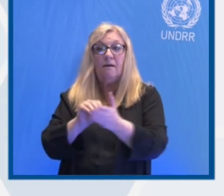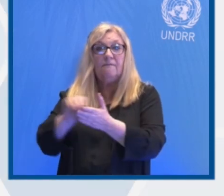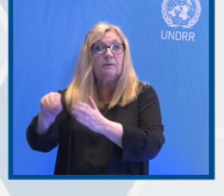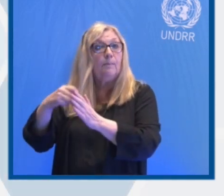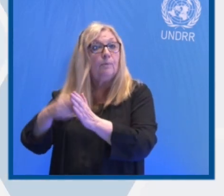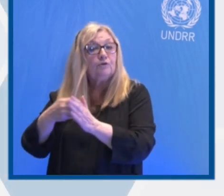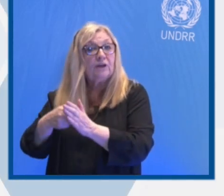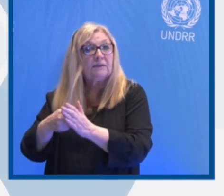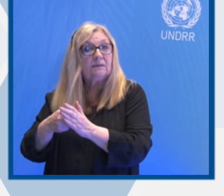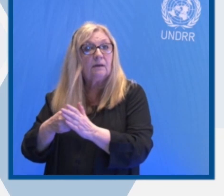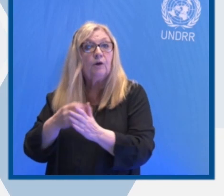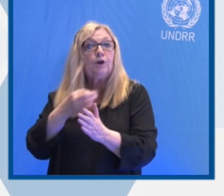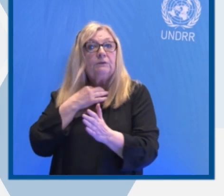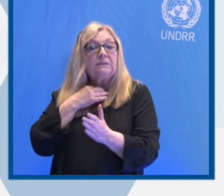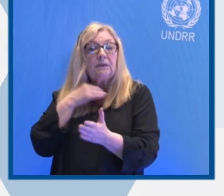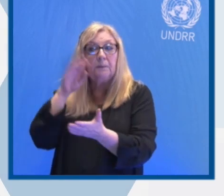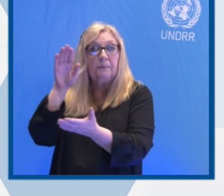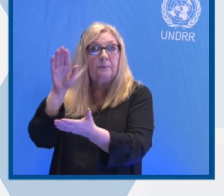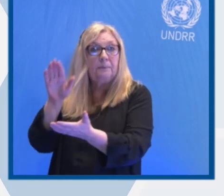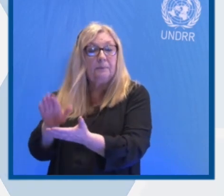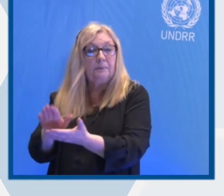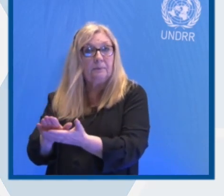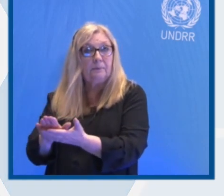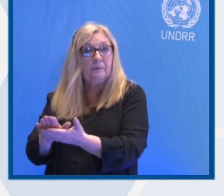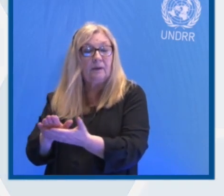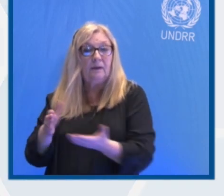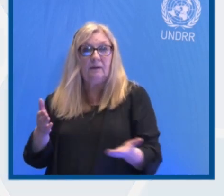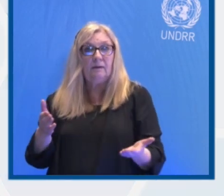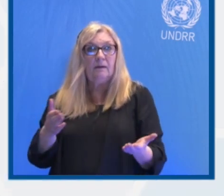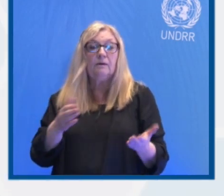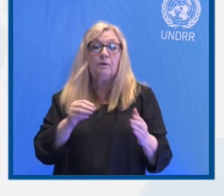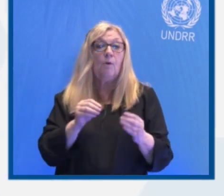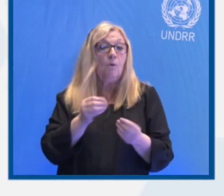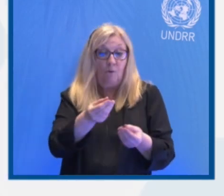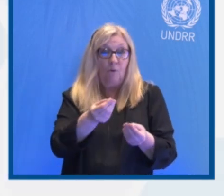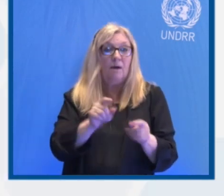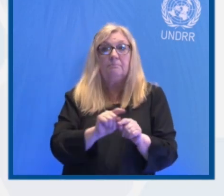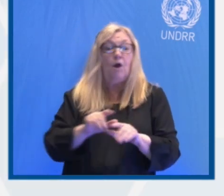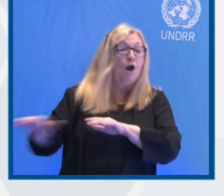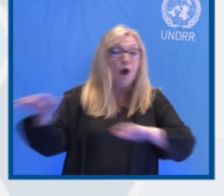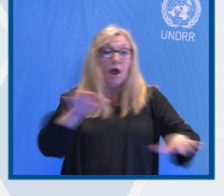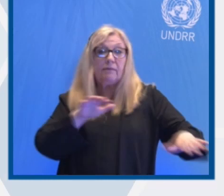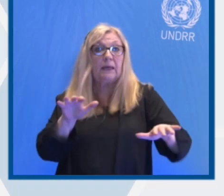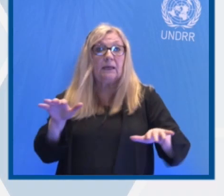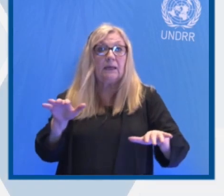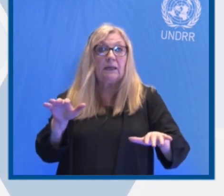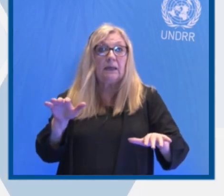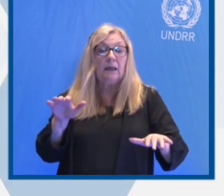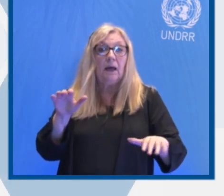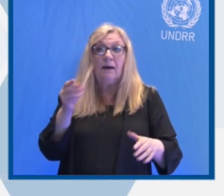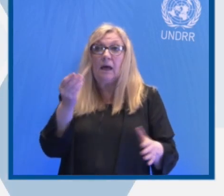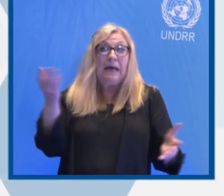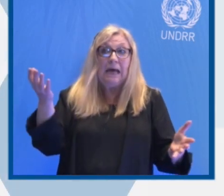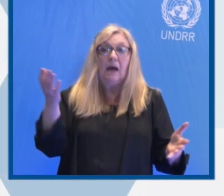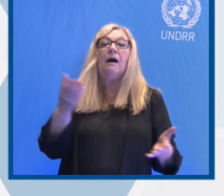will reduce risk in the urban forest interface, to fund reducing risk for lake, as an example. And